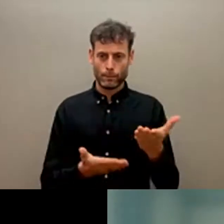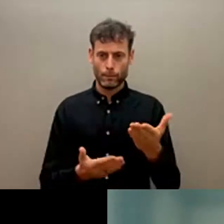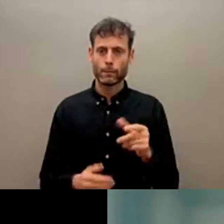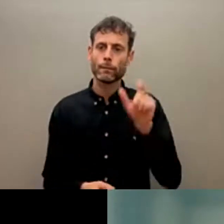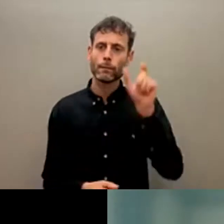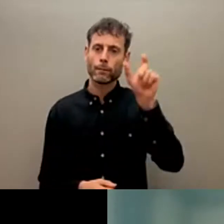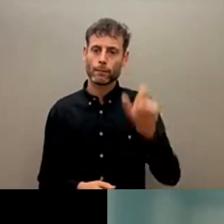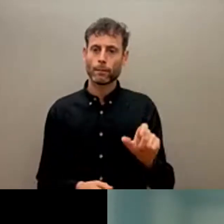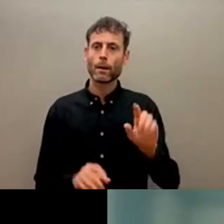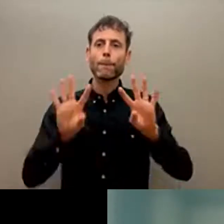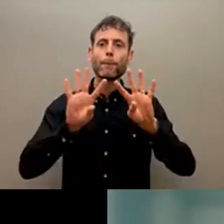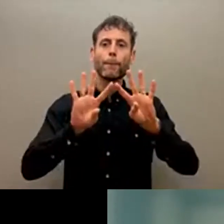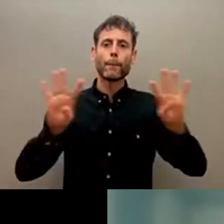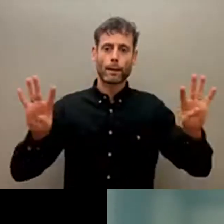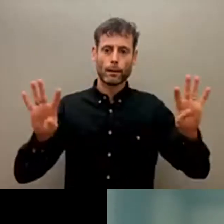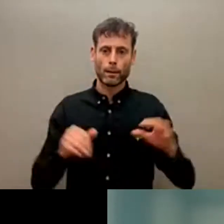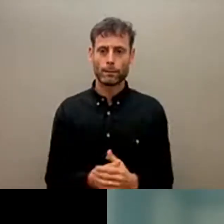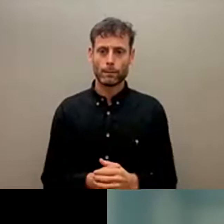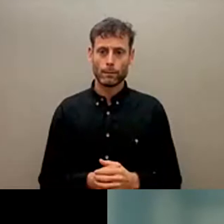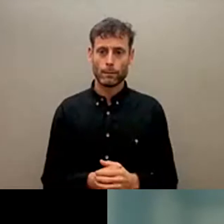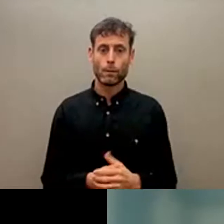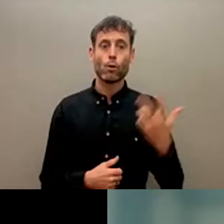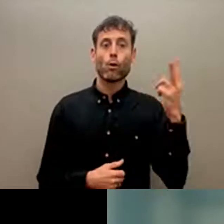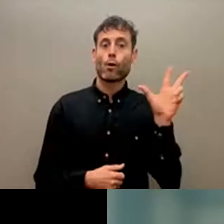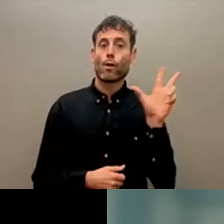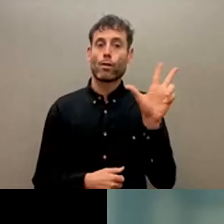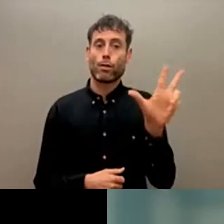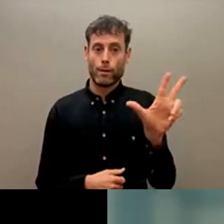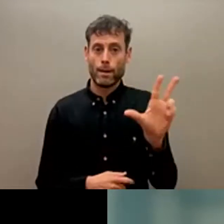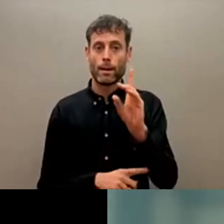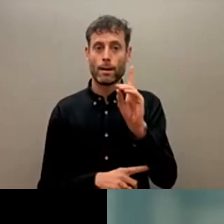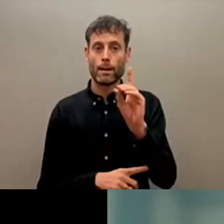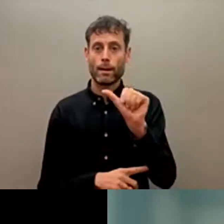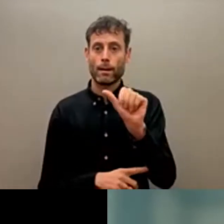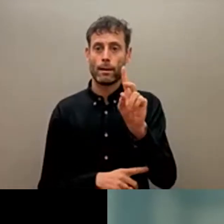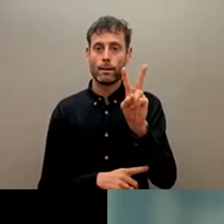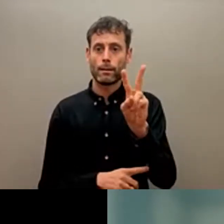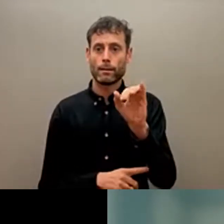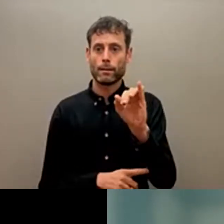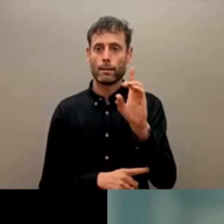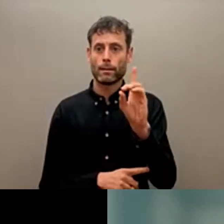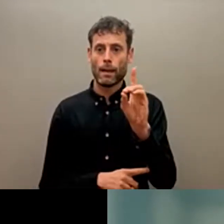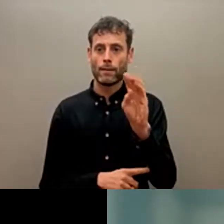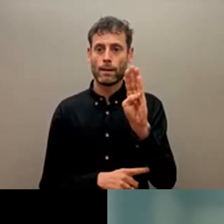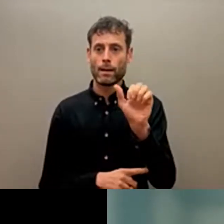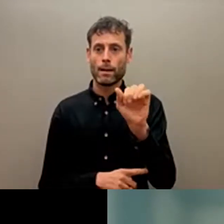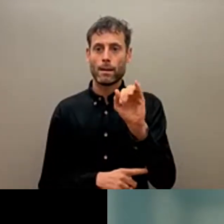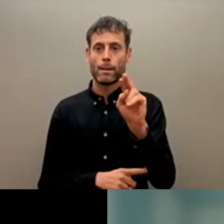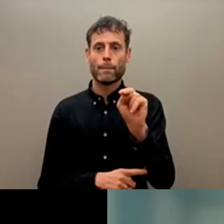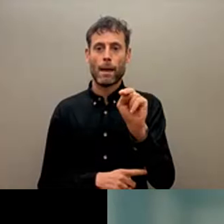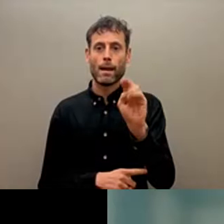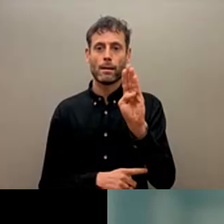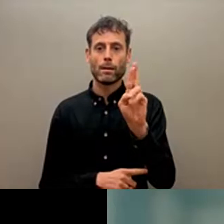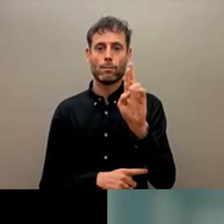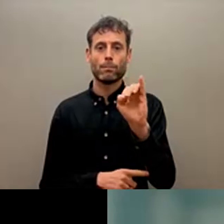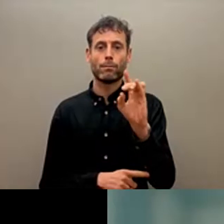our panel. We have three on our panel this morning. We have David Bainbridge. He's the Executive Director of Cbn